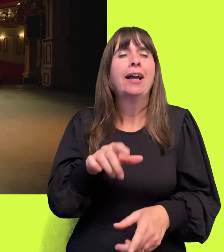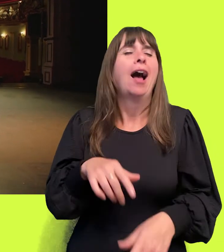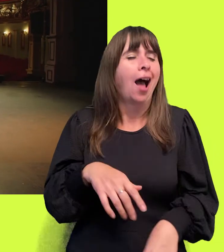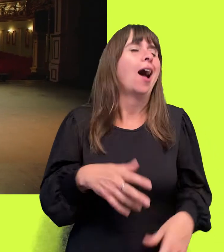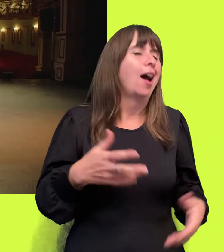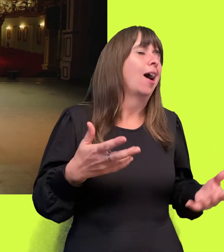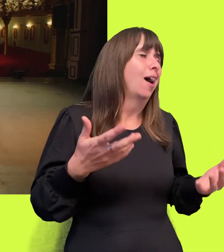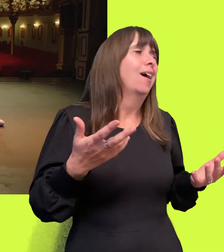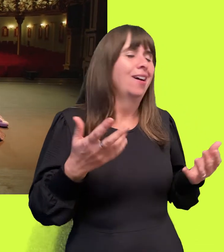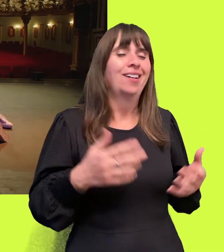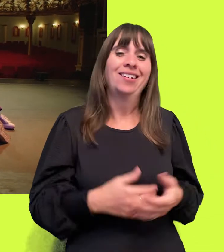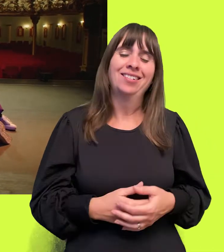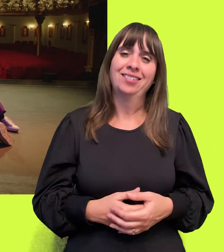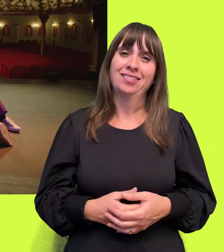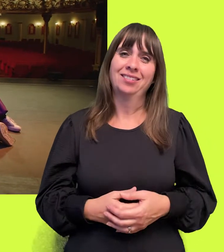let's move on.